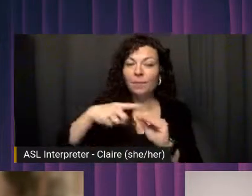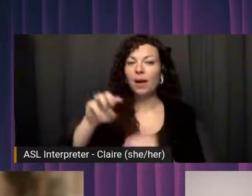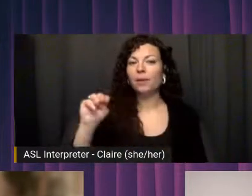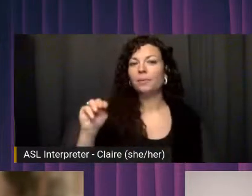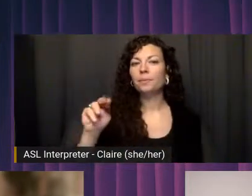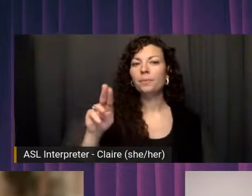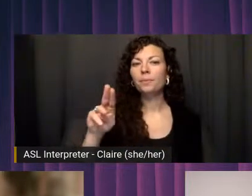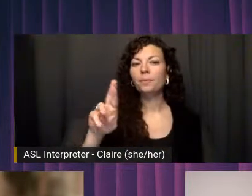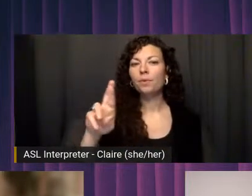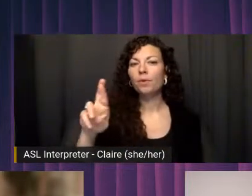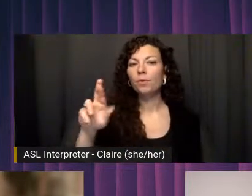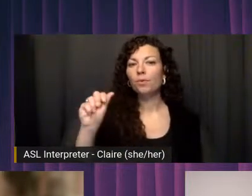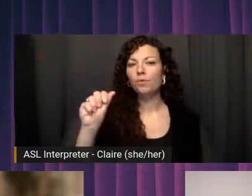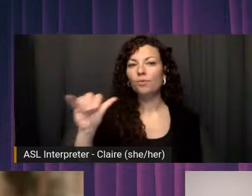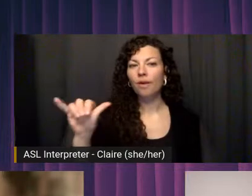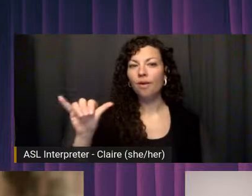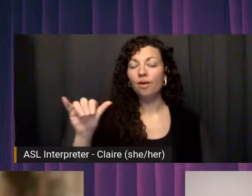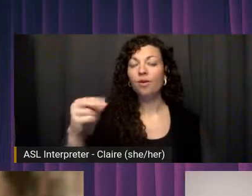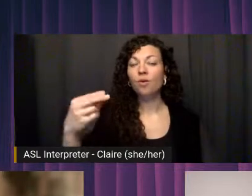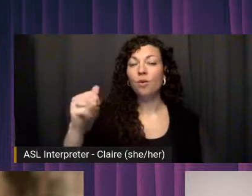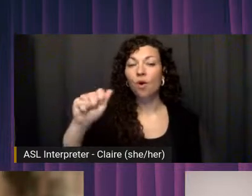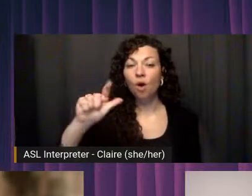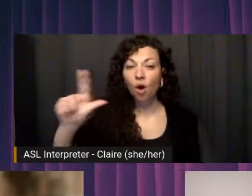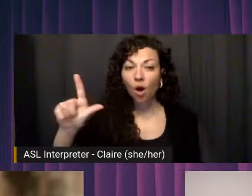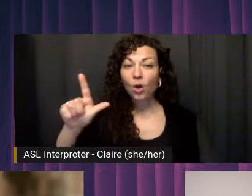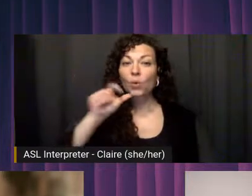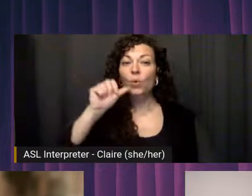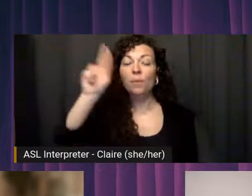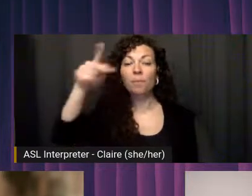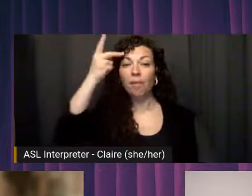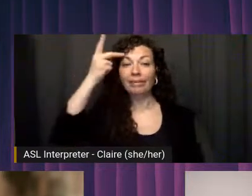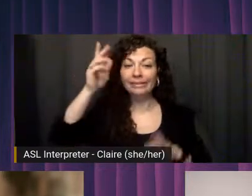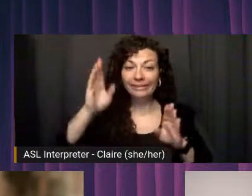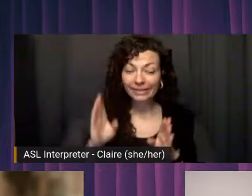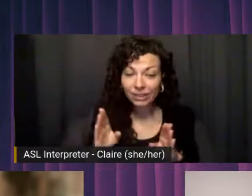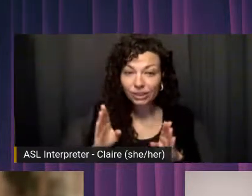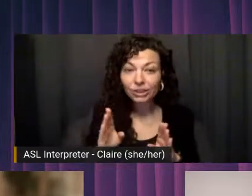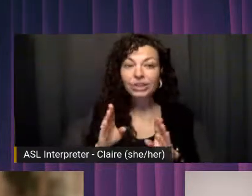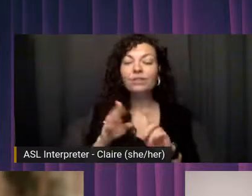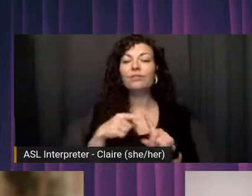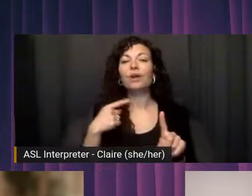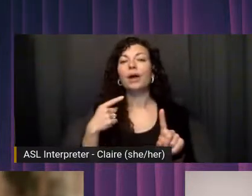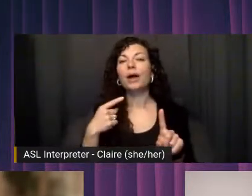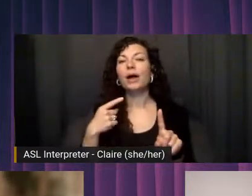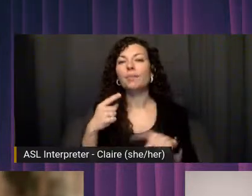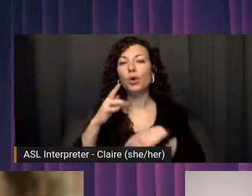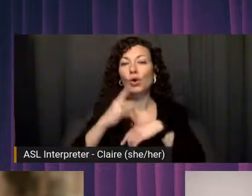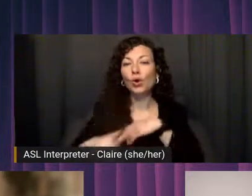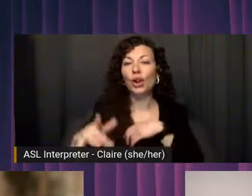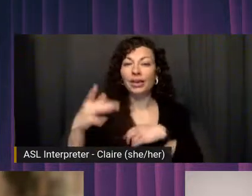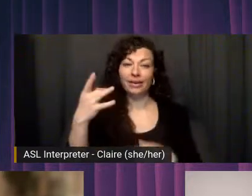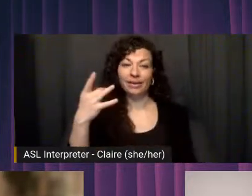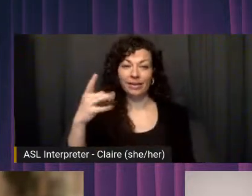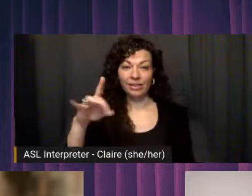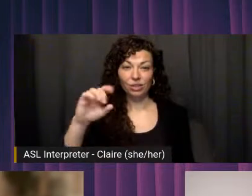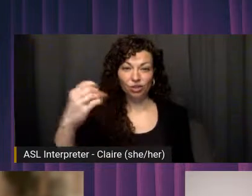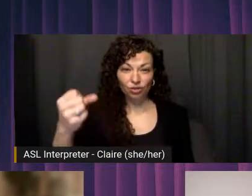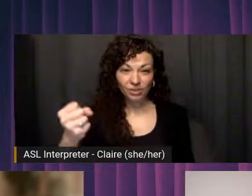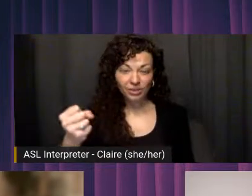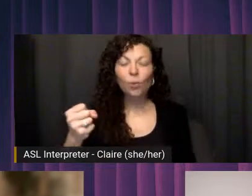1800s. And this was a person who we explored a lot in rehearsal and ultimately did